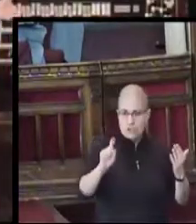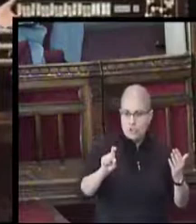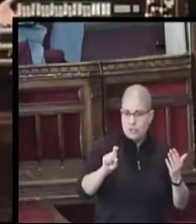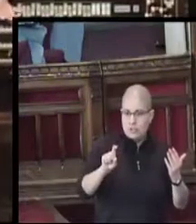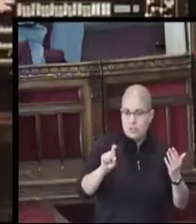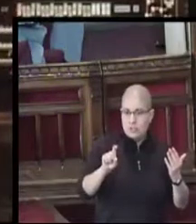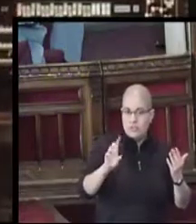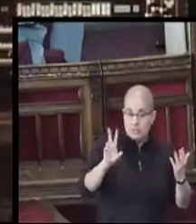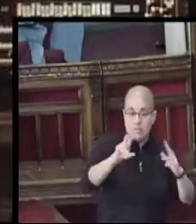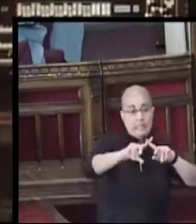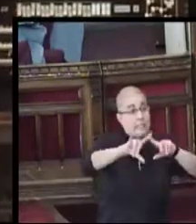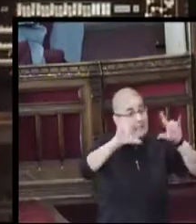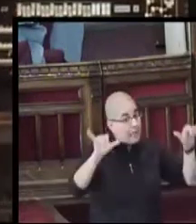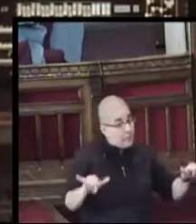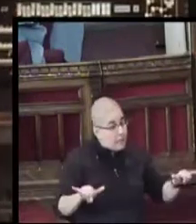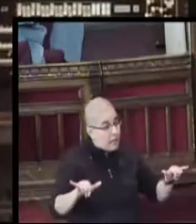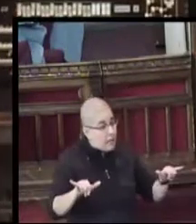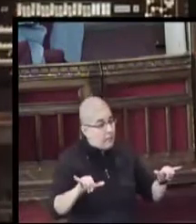the other hand,